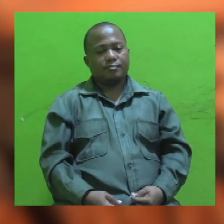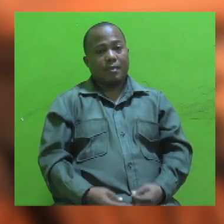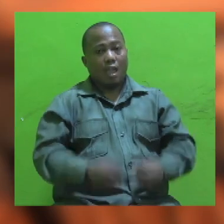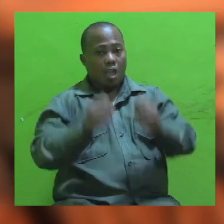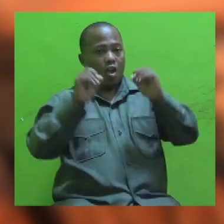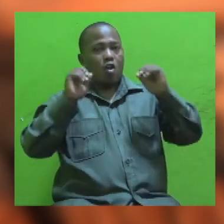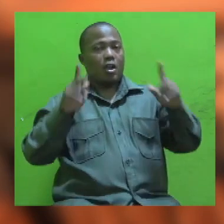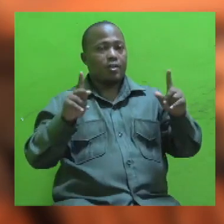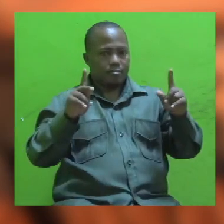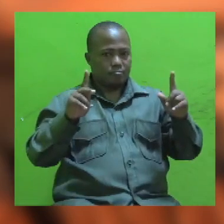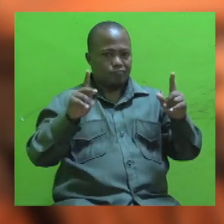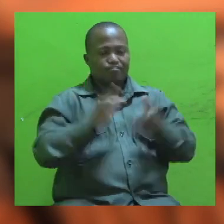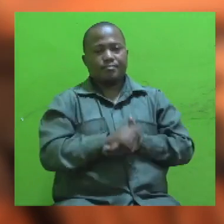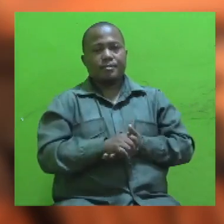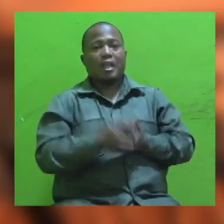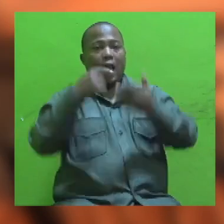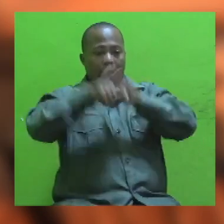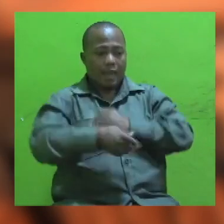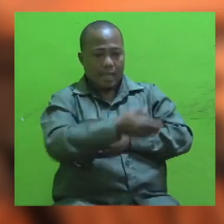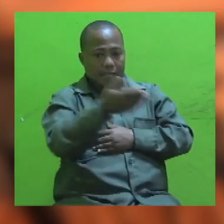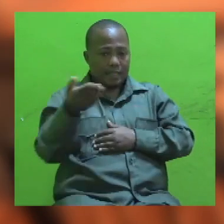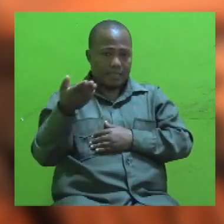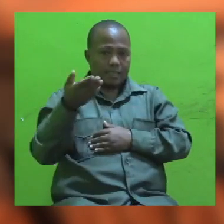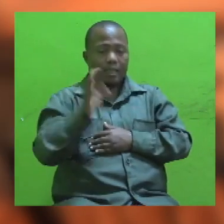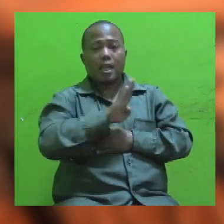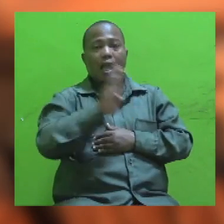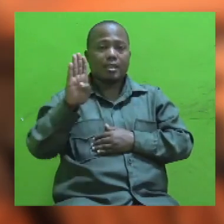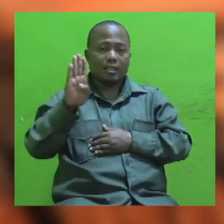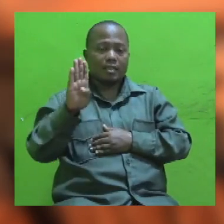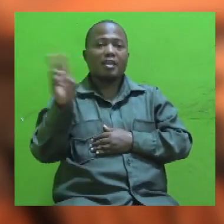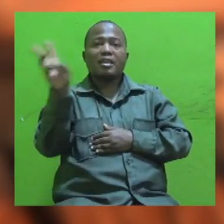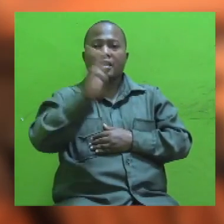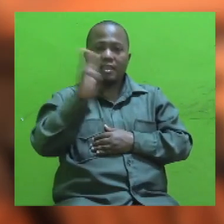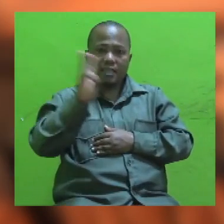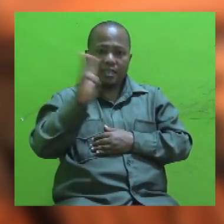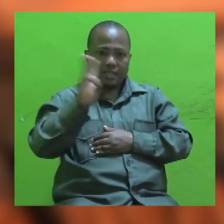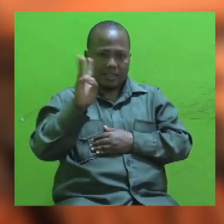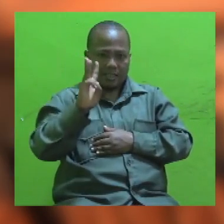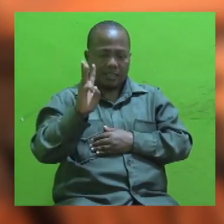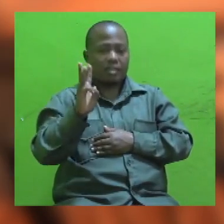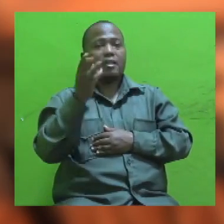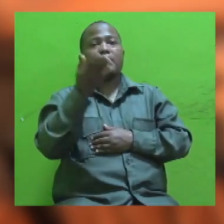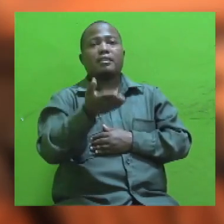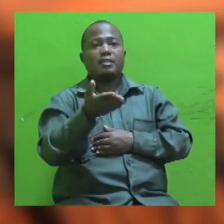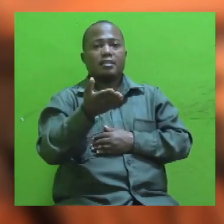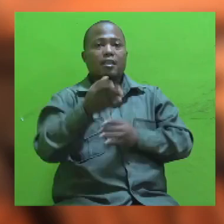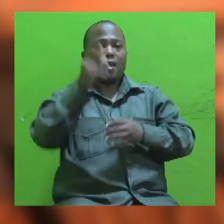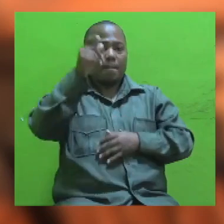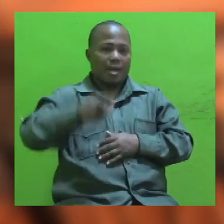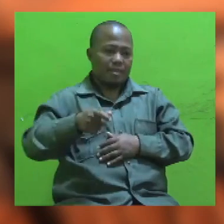Again, under the district councils, the district executive directors, there is called person